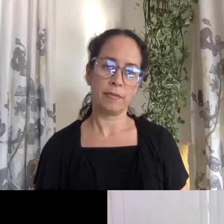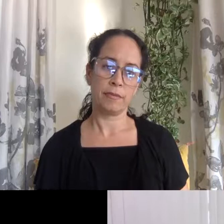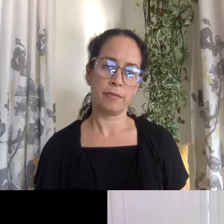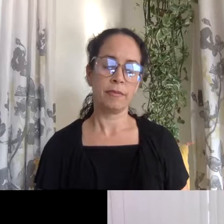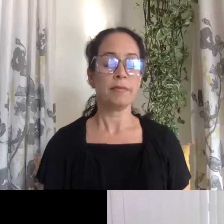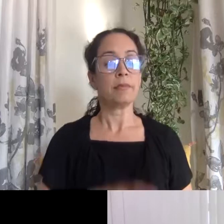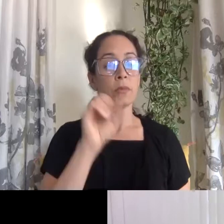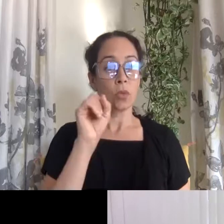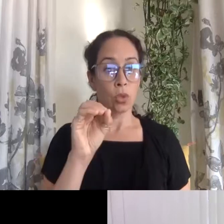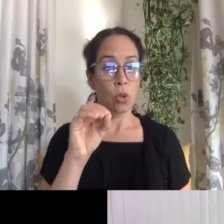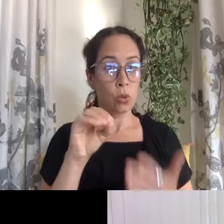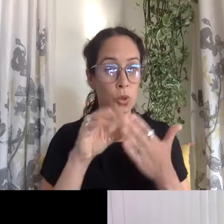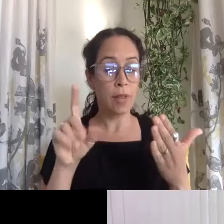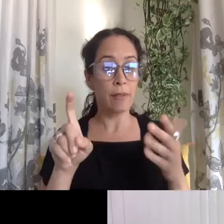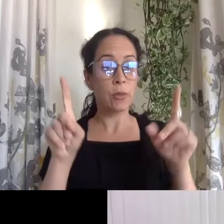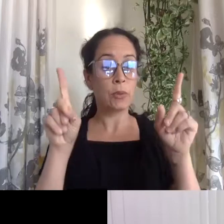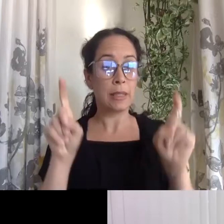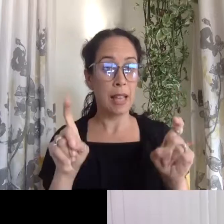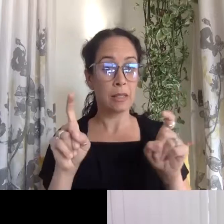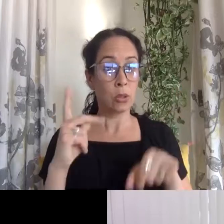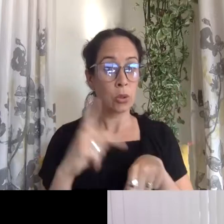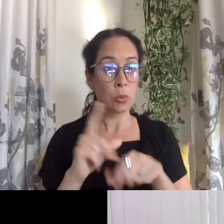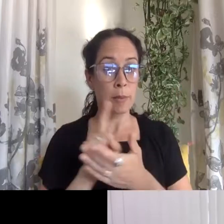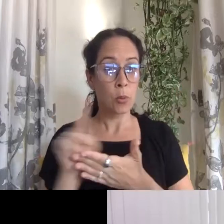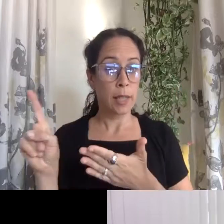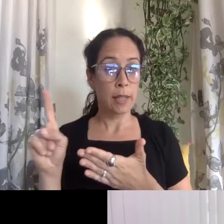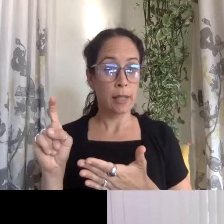So the students have to take the test twice a week.